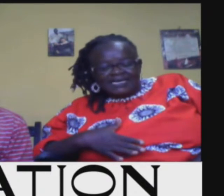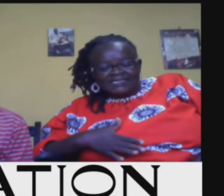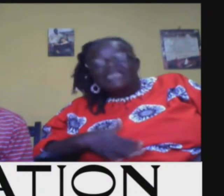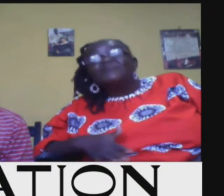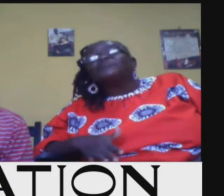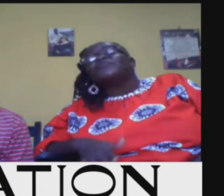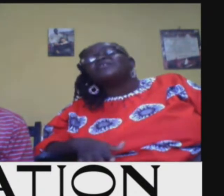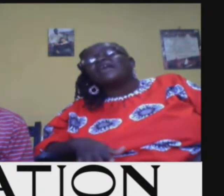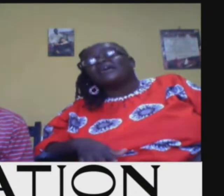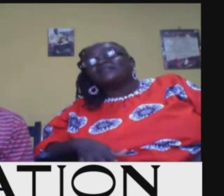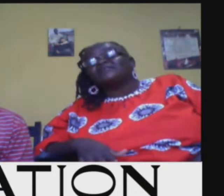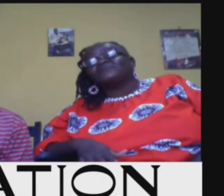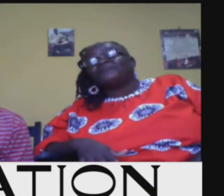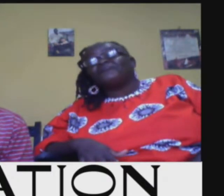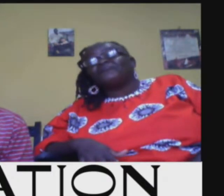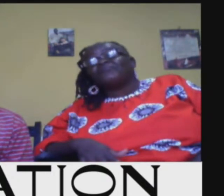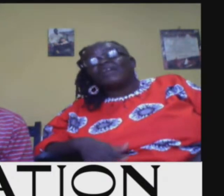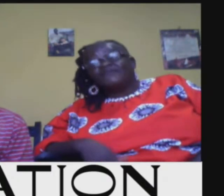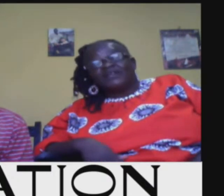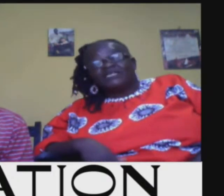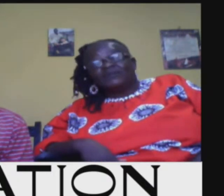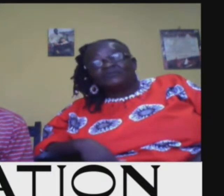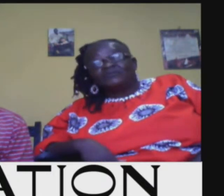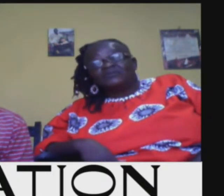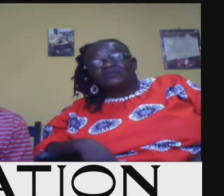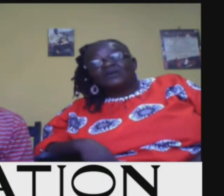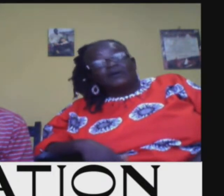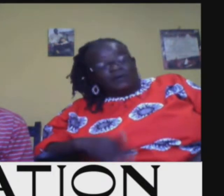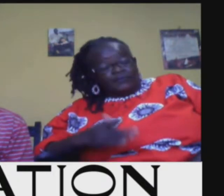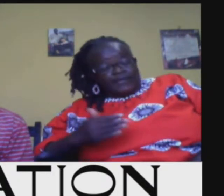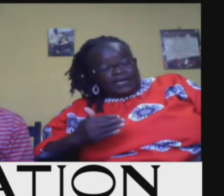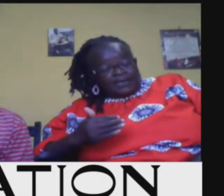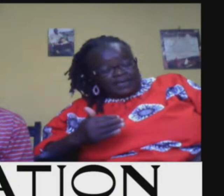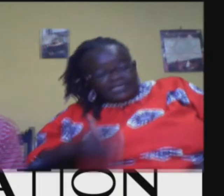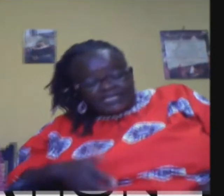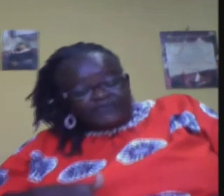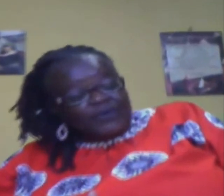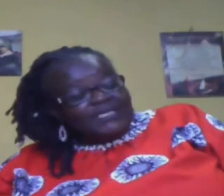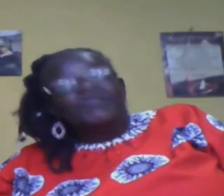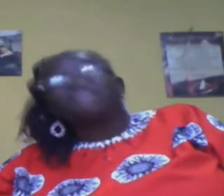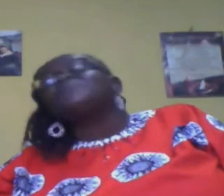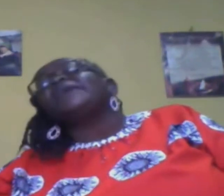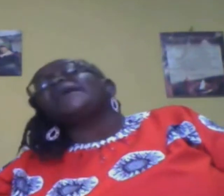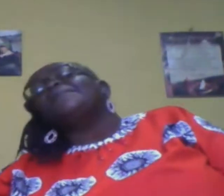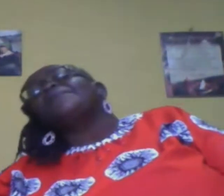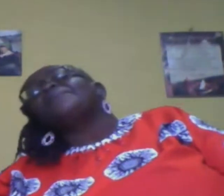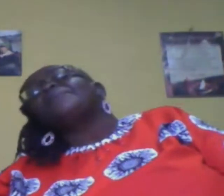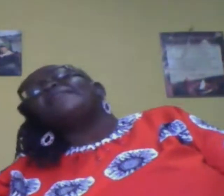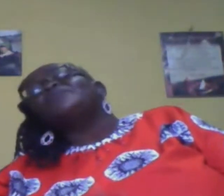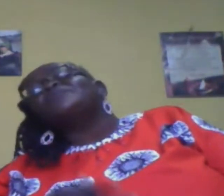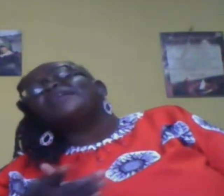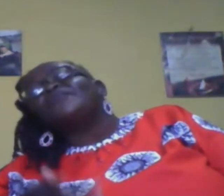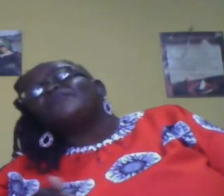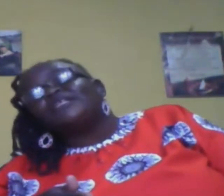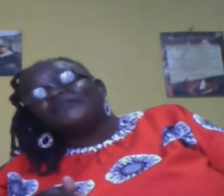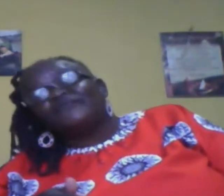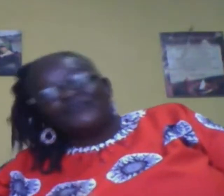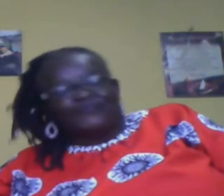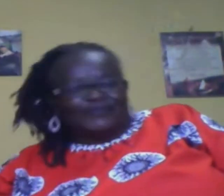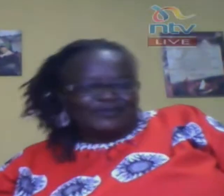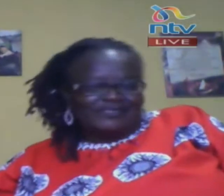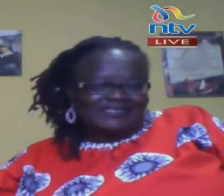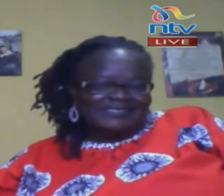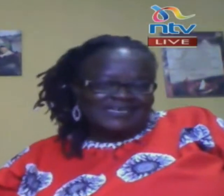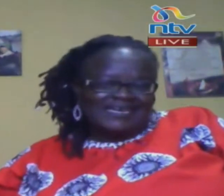I slipped on the tiles and fell down. The interviewers picked me up, and that was the end of the interview,